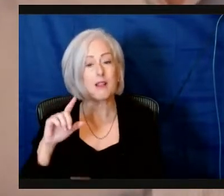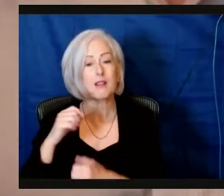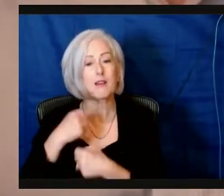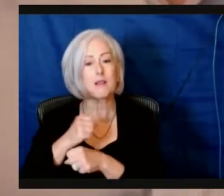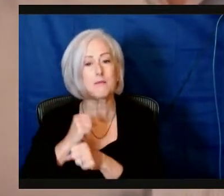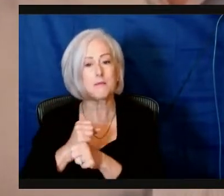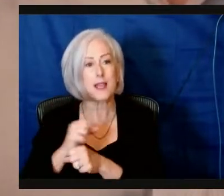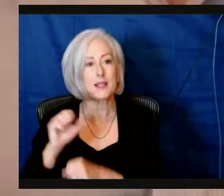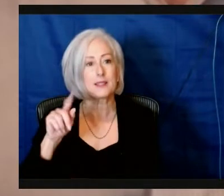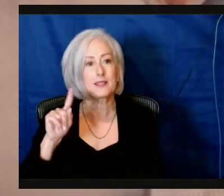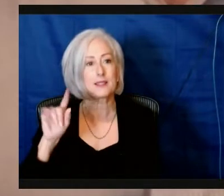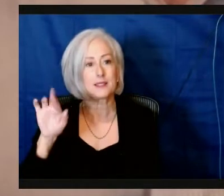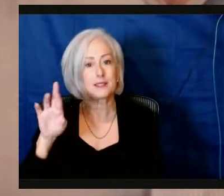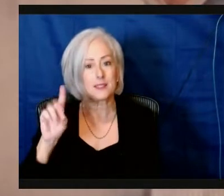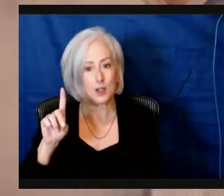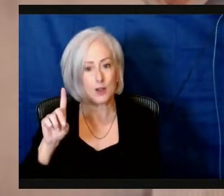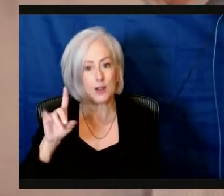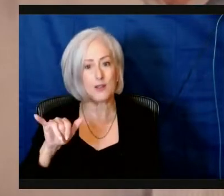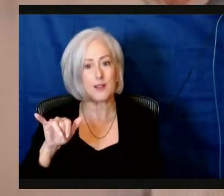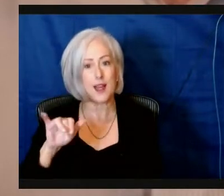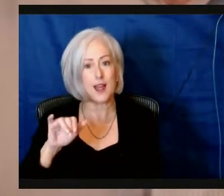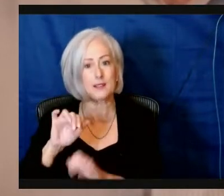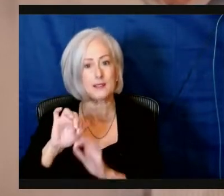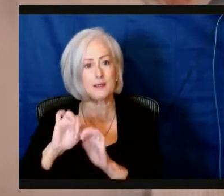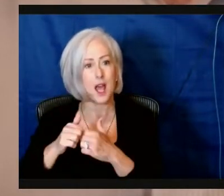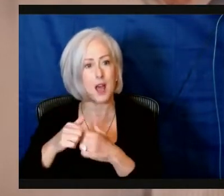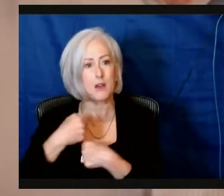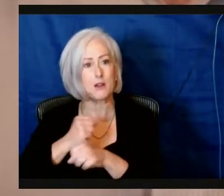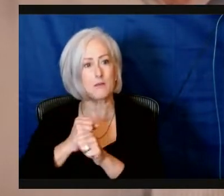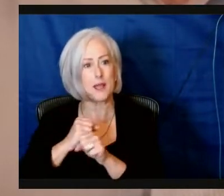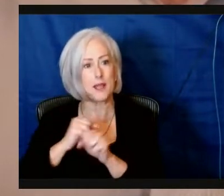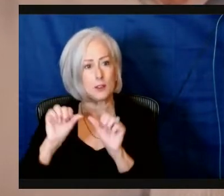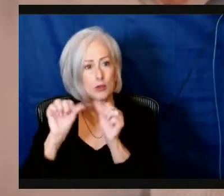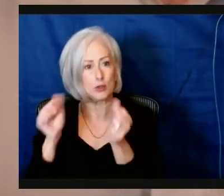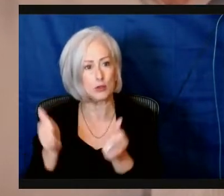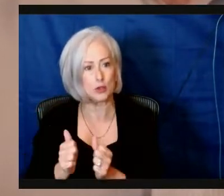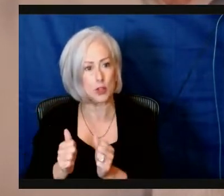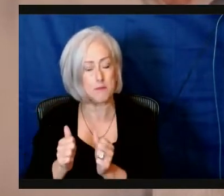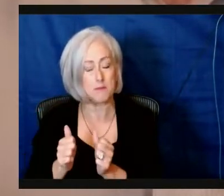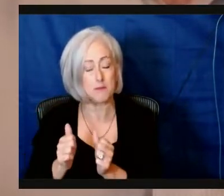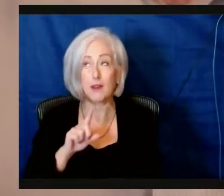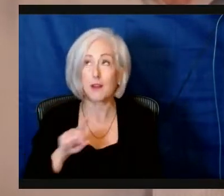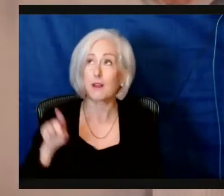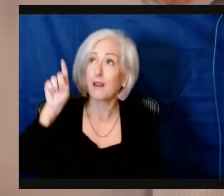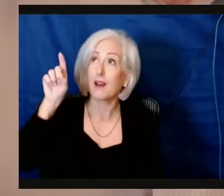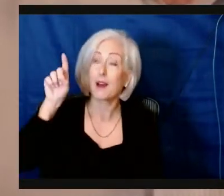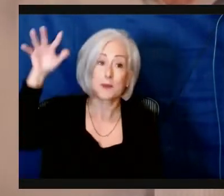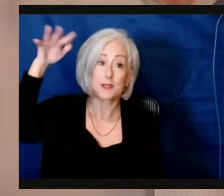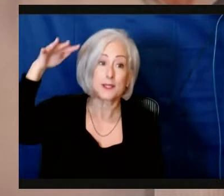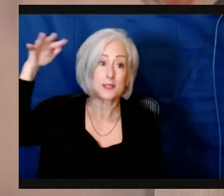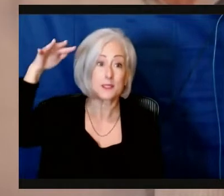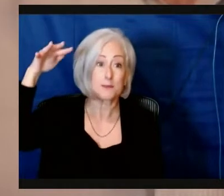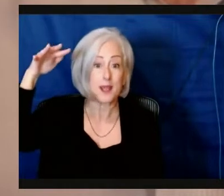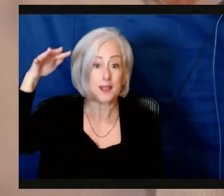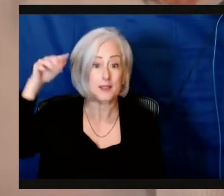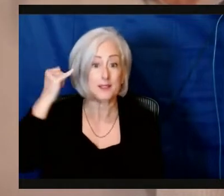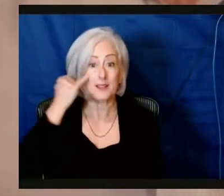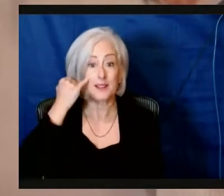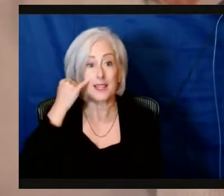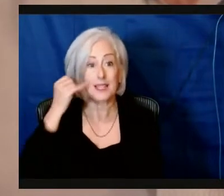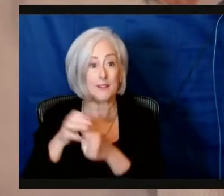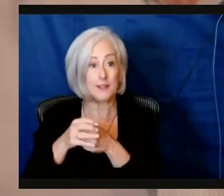how obviously the tumor gets its shape. And in space, on the ISS, what they found if they grow cancer cells there, that they